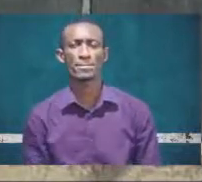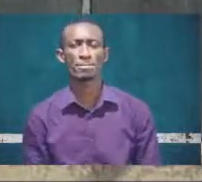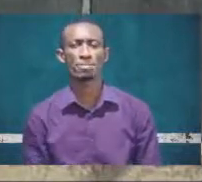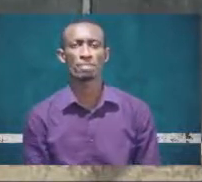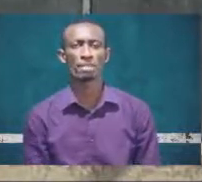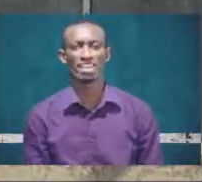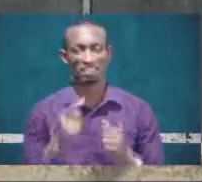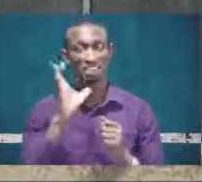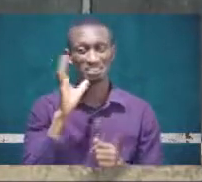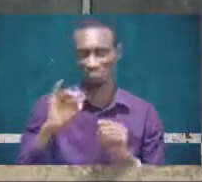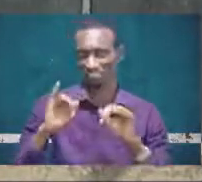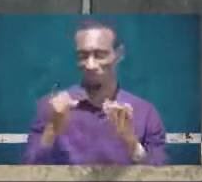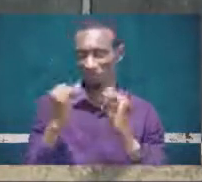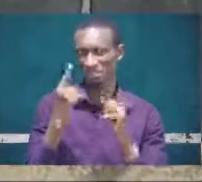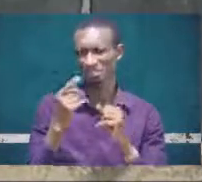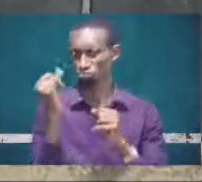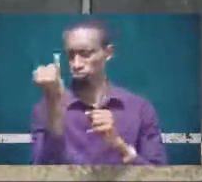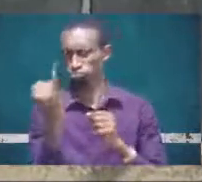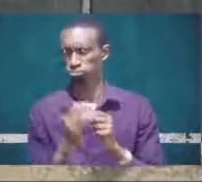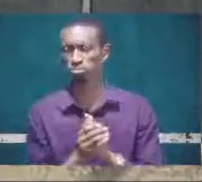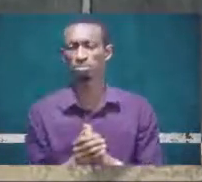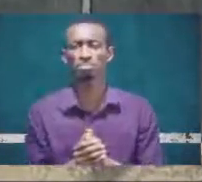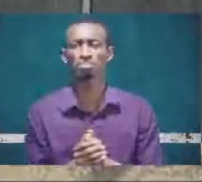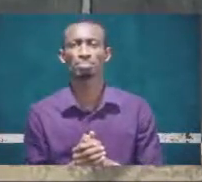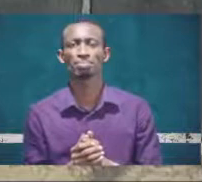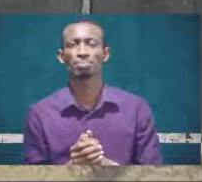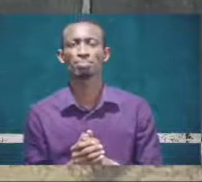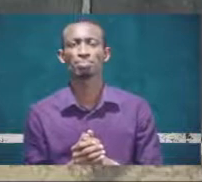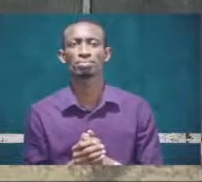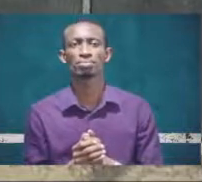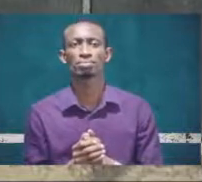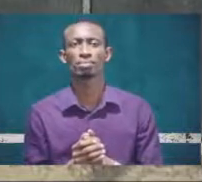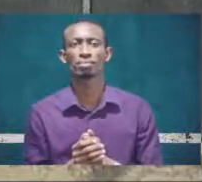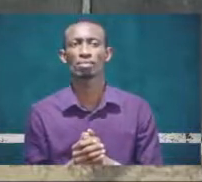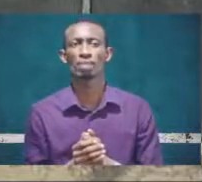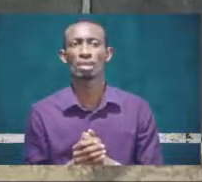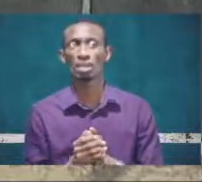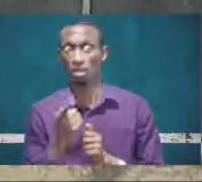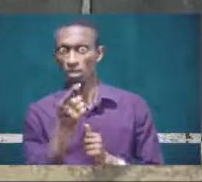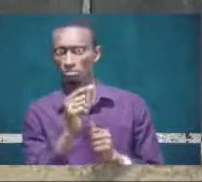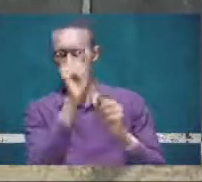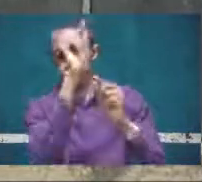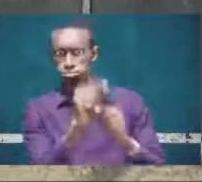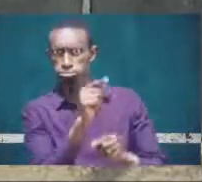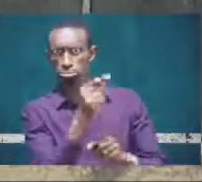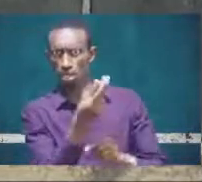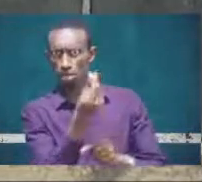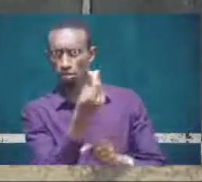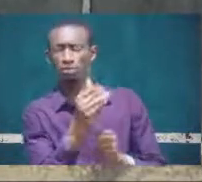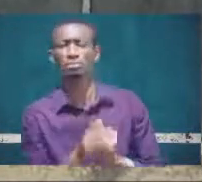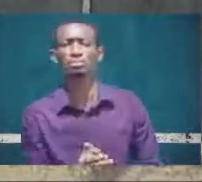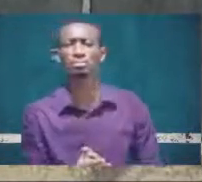let us try to illustrate it here. So if this is our price, and